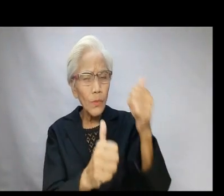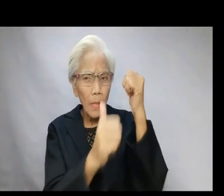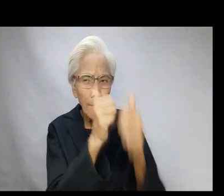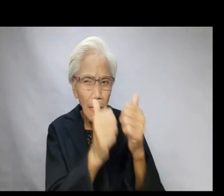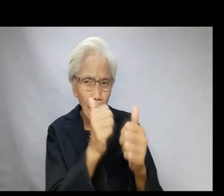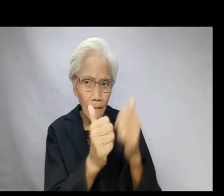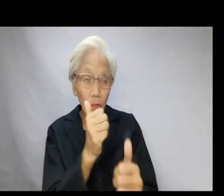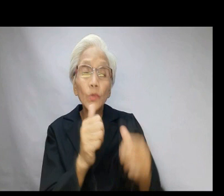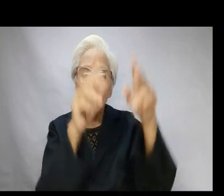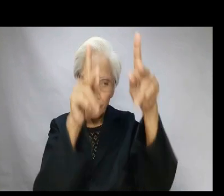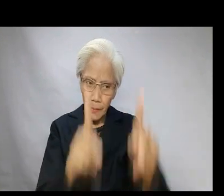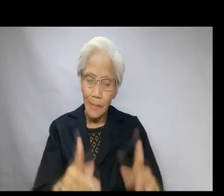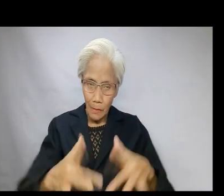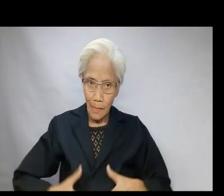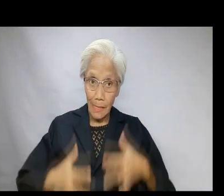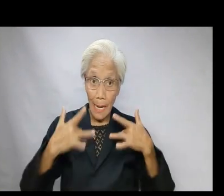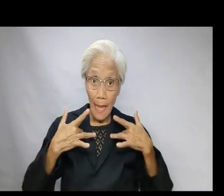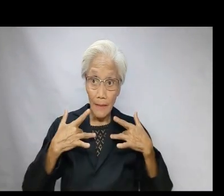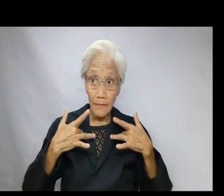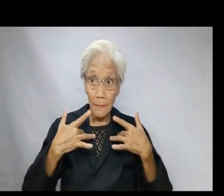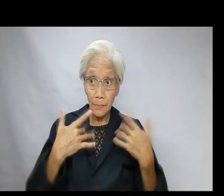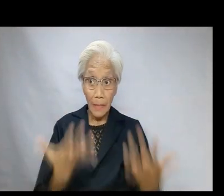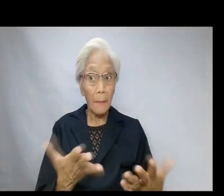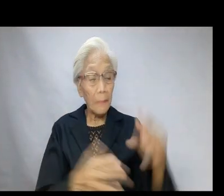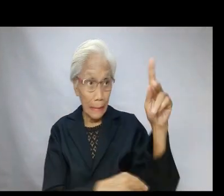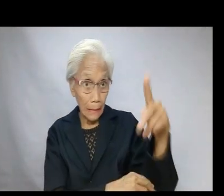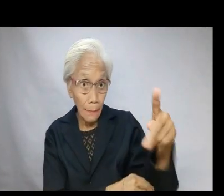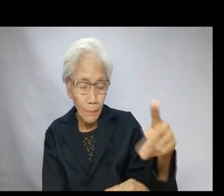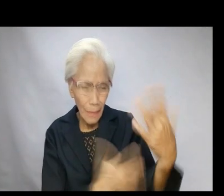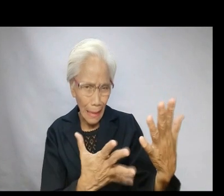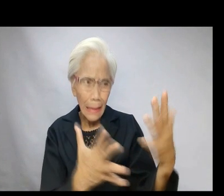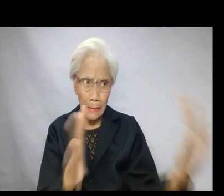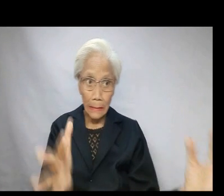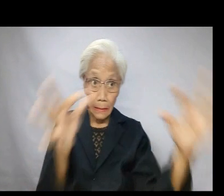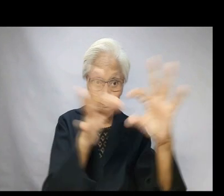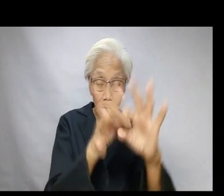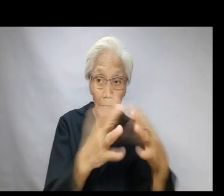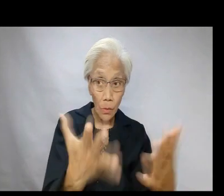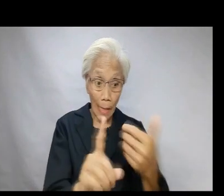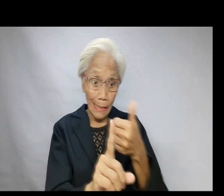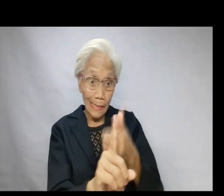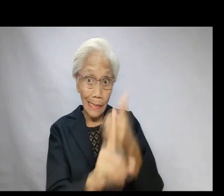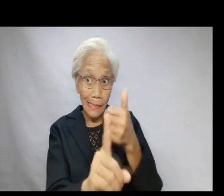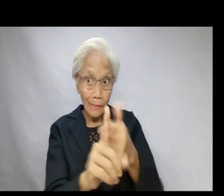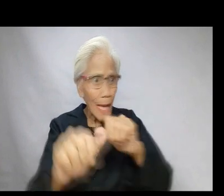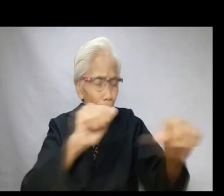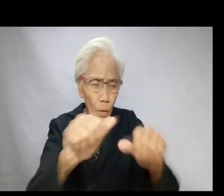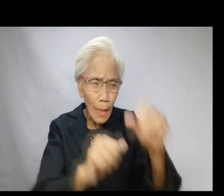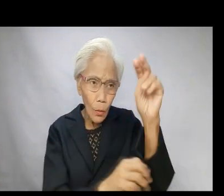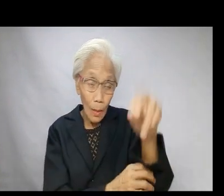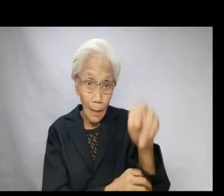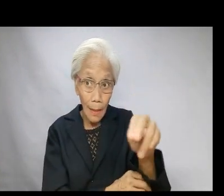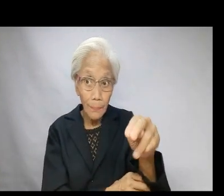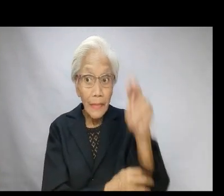the area that is most meaningful in a human being's life. Polydipsic thirst corresponds to